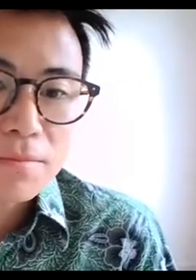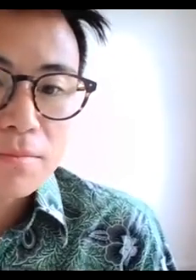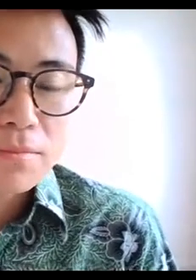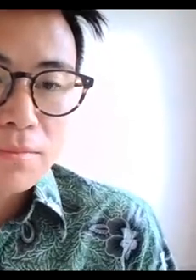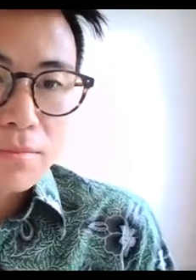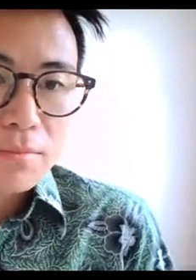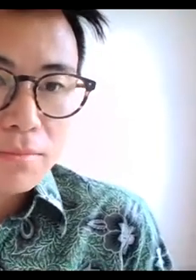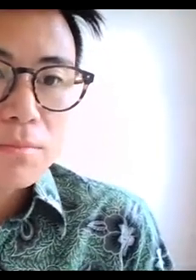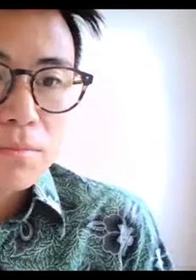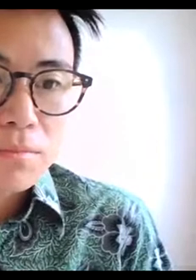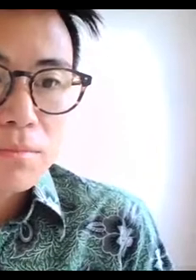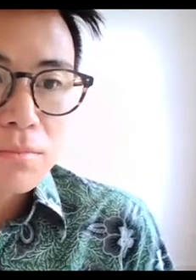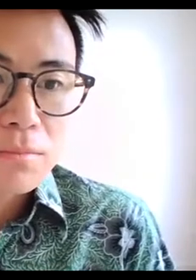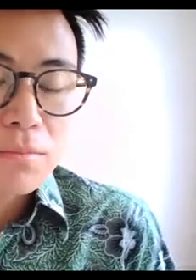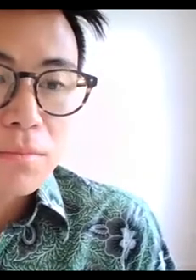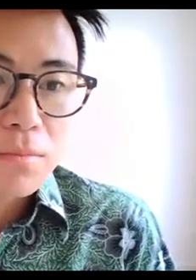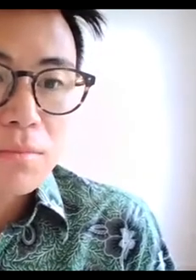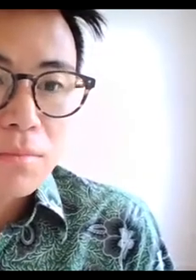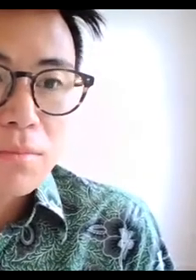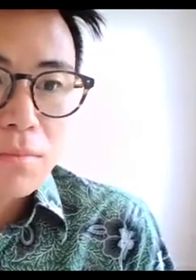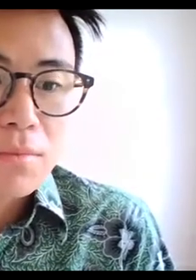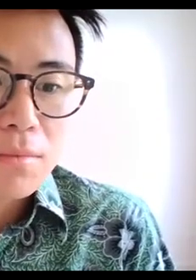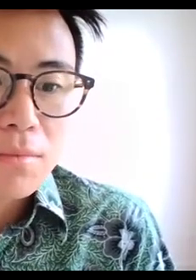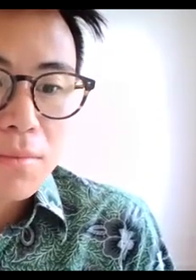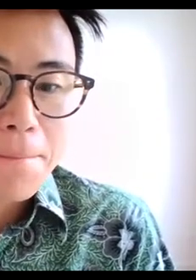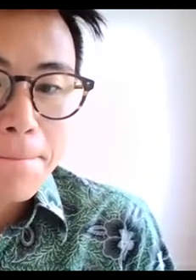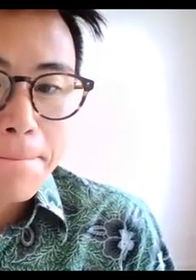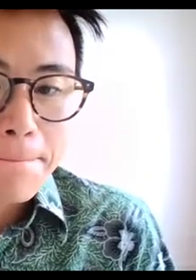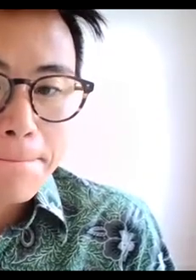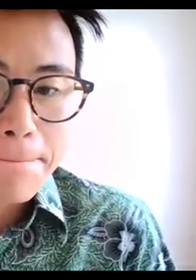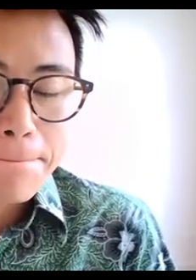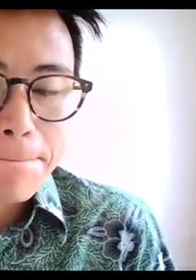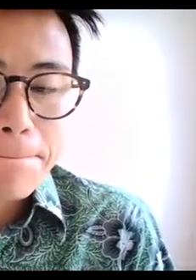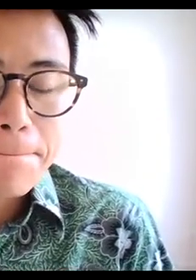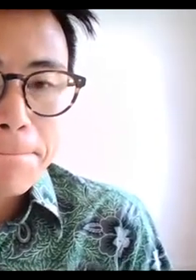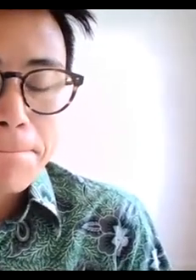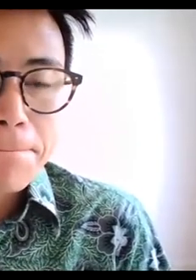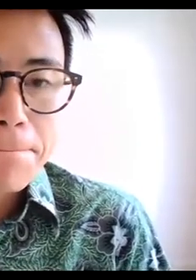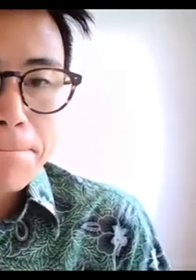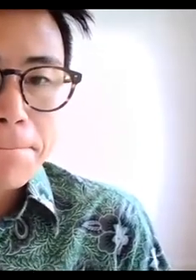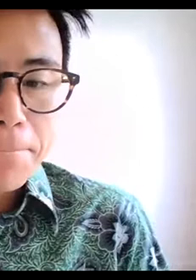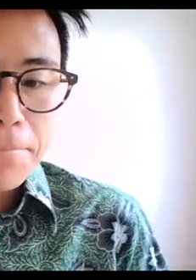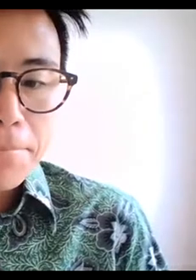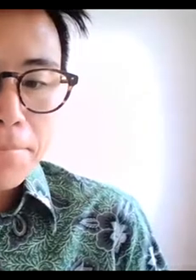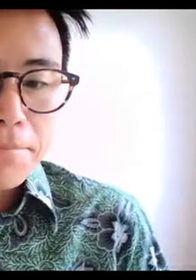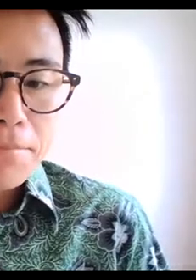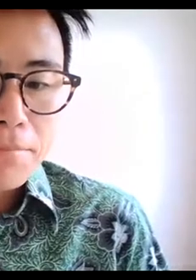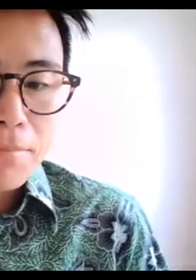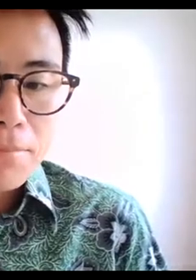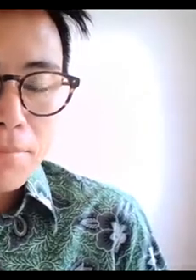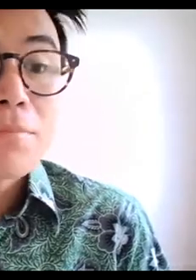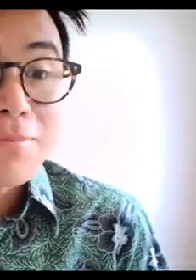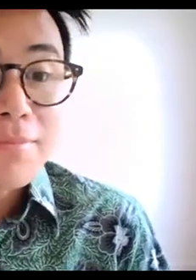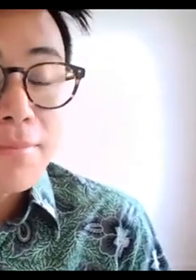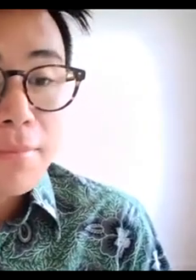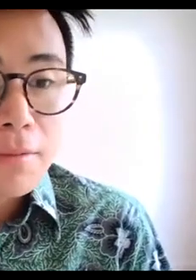hearing about this incident. And so there are some things that I felt were